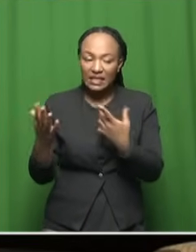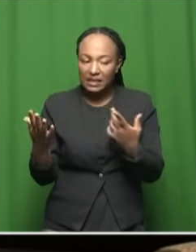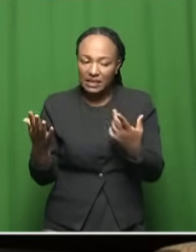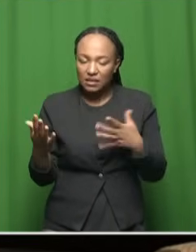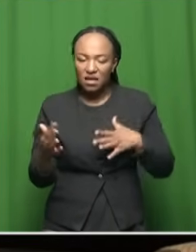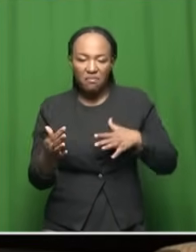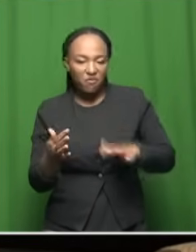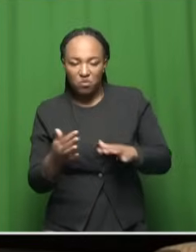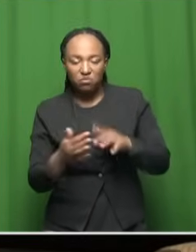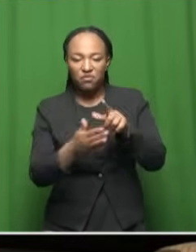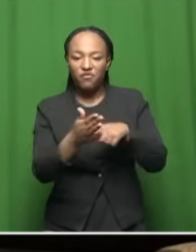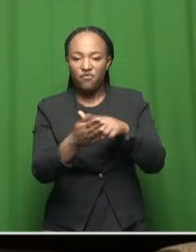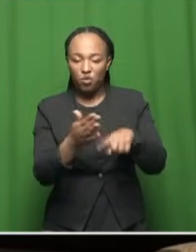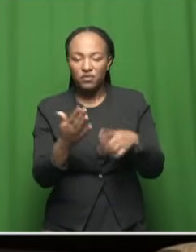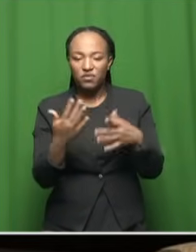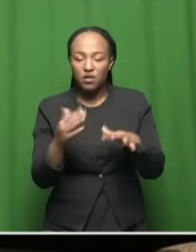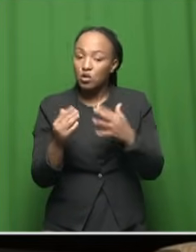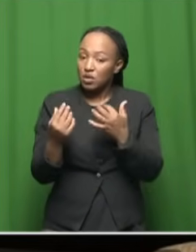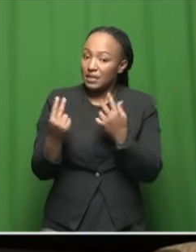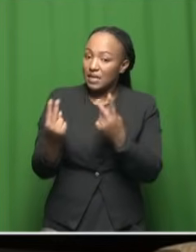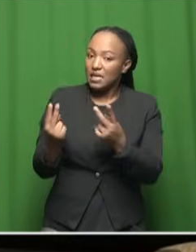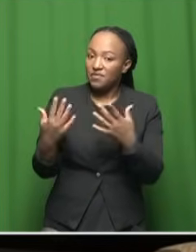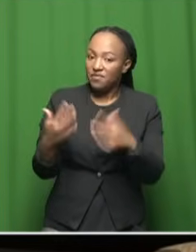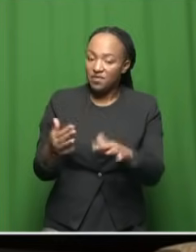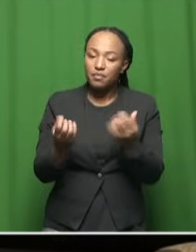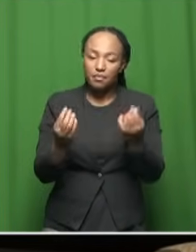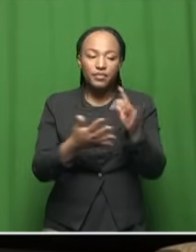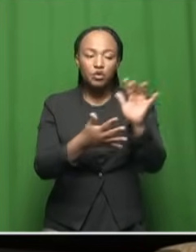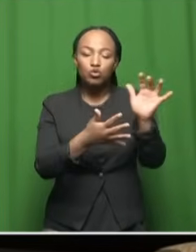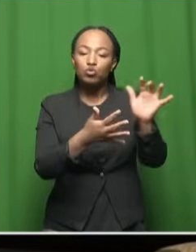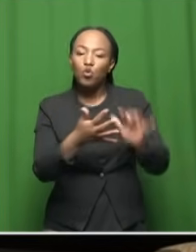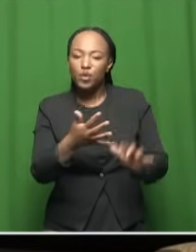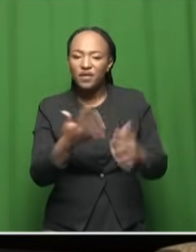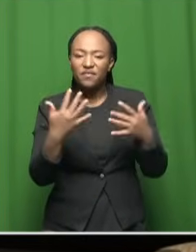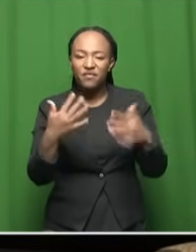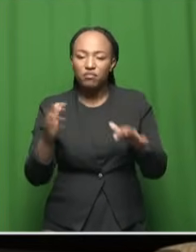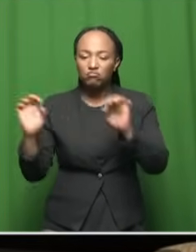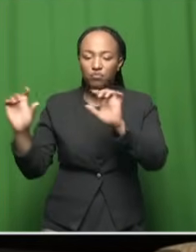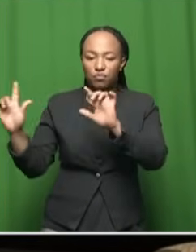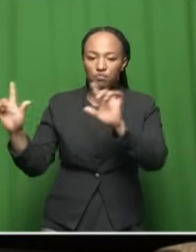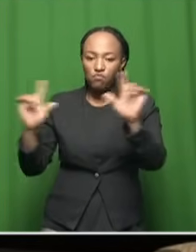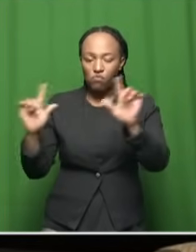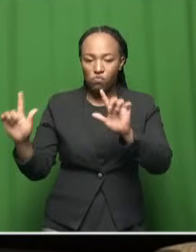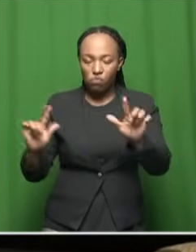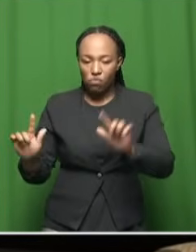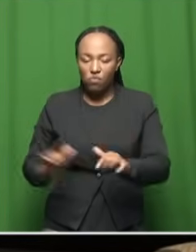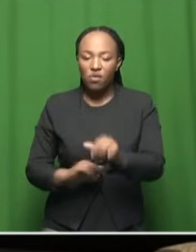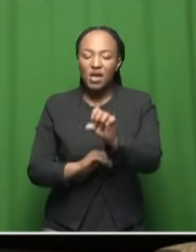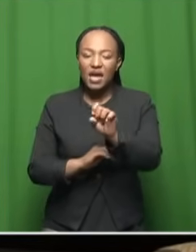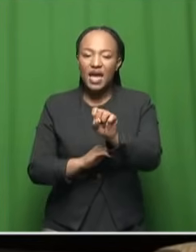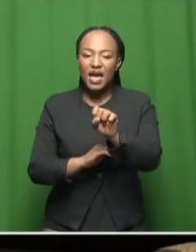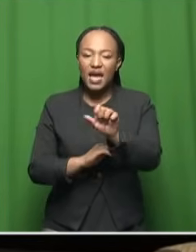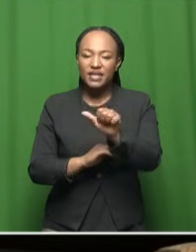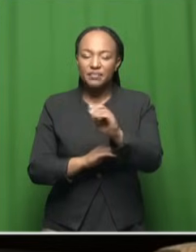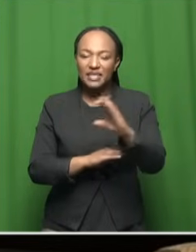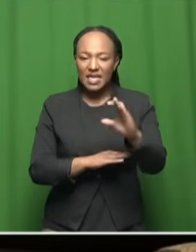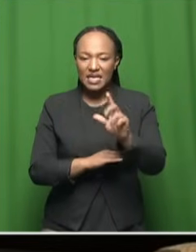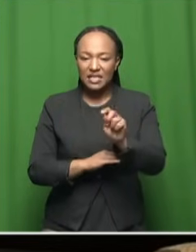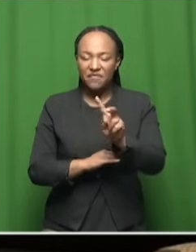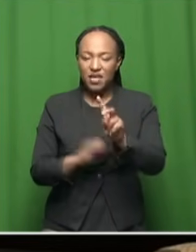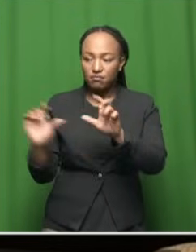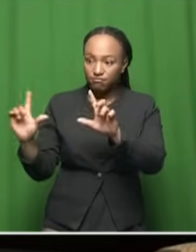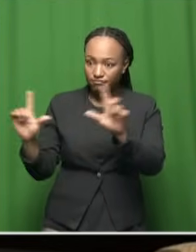vote. You would have seen that there have been stories that have played out on the SABC News platform, where some